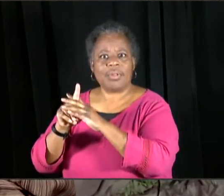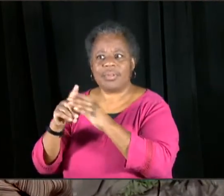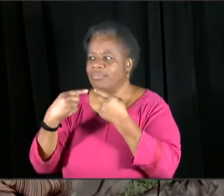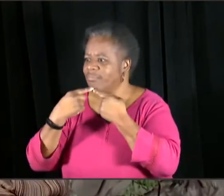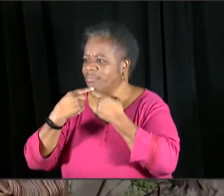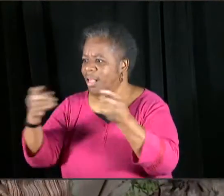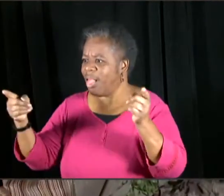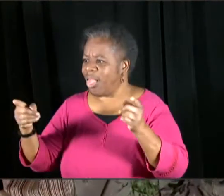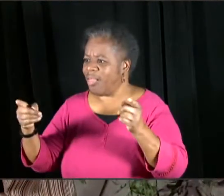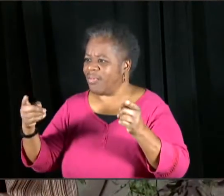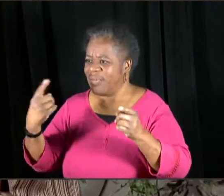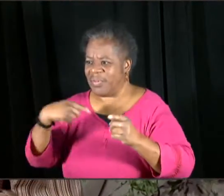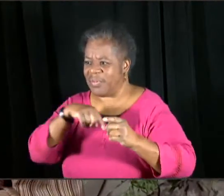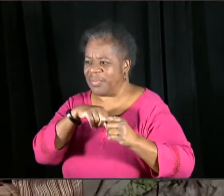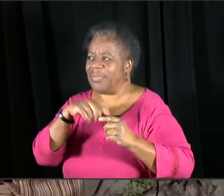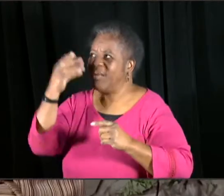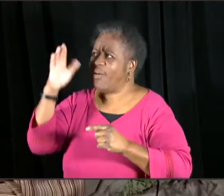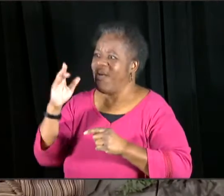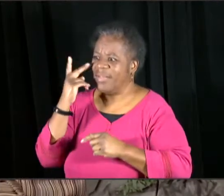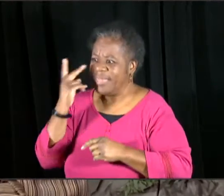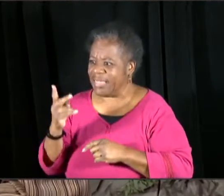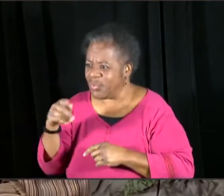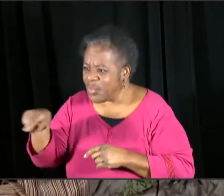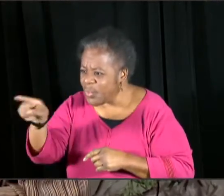"You are seen.